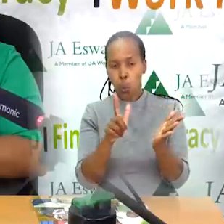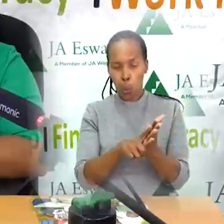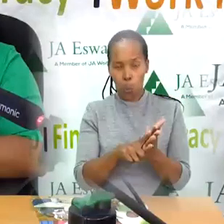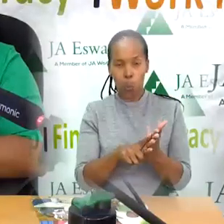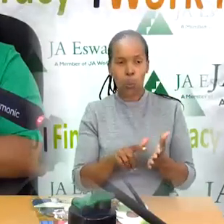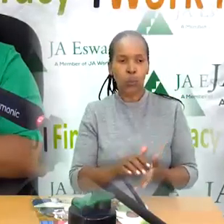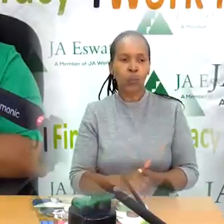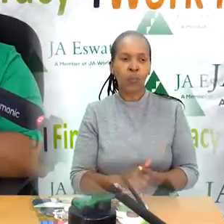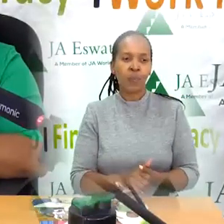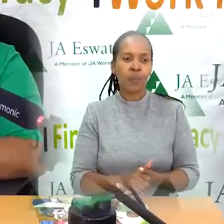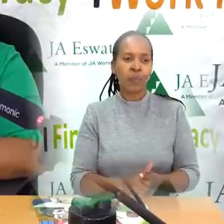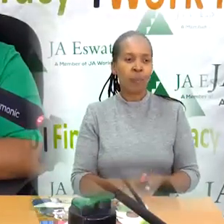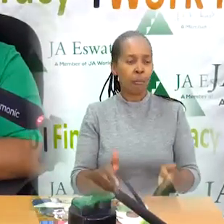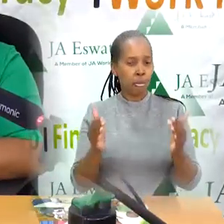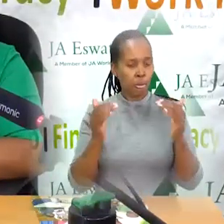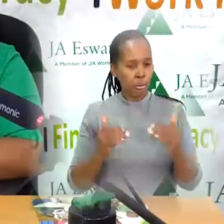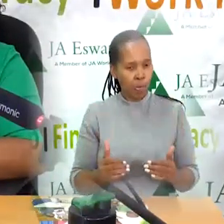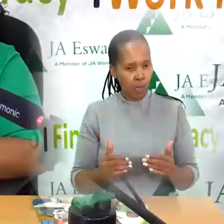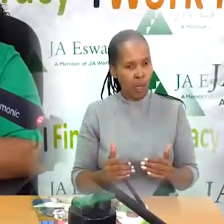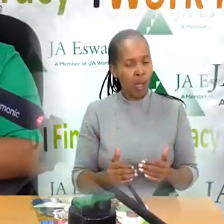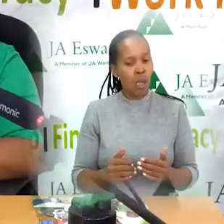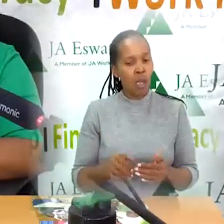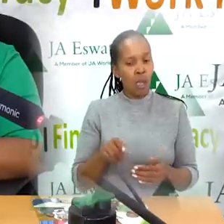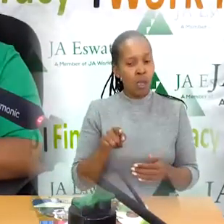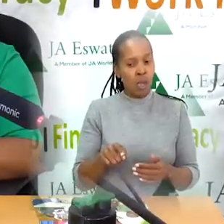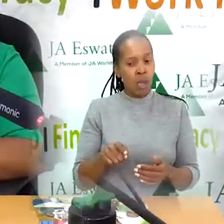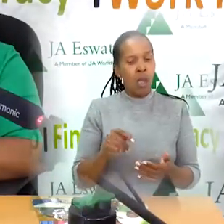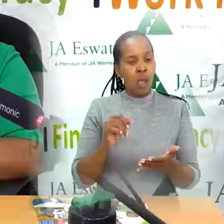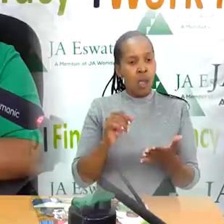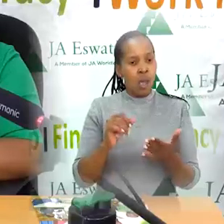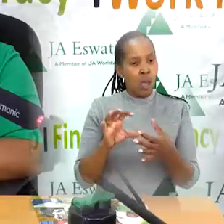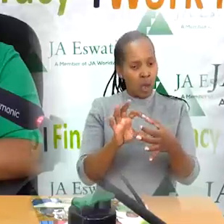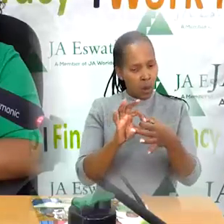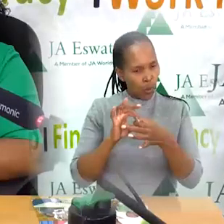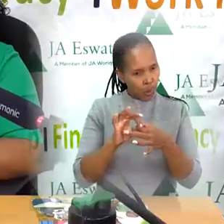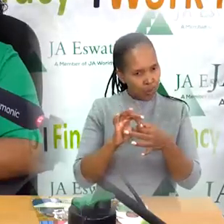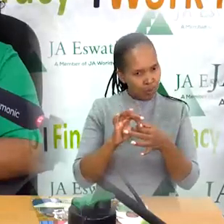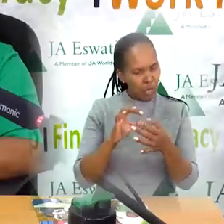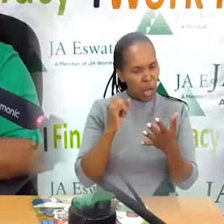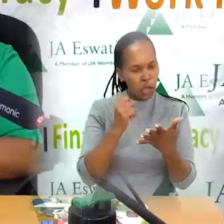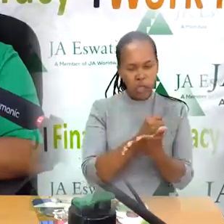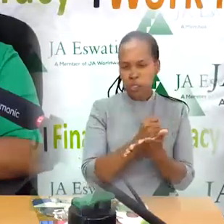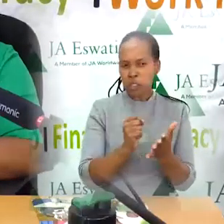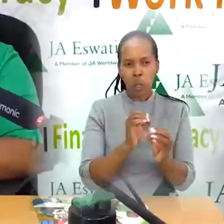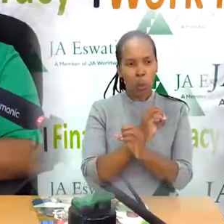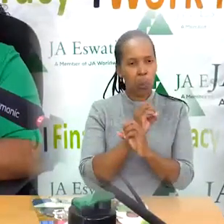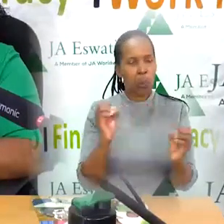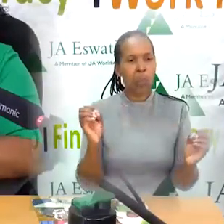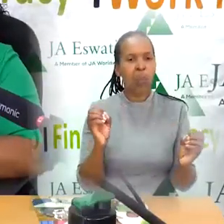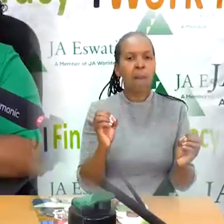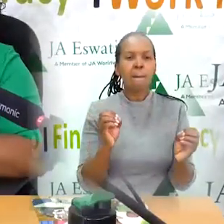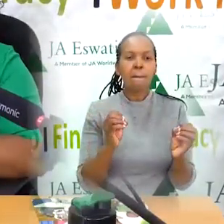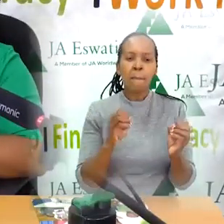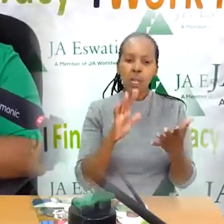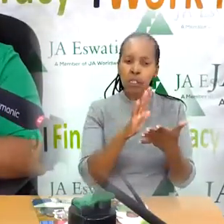proprietor. They do not register. There is no separate legal entity, therefore no limited liability.